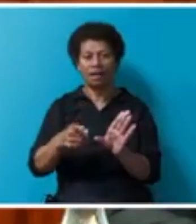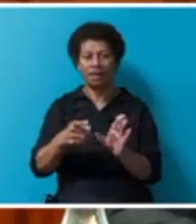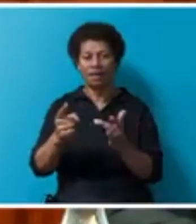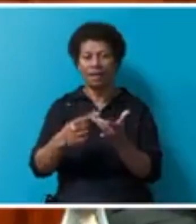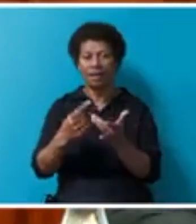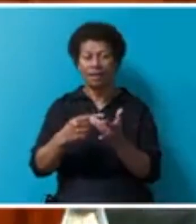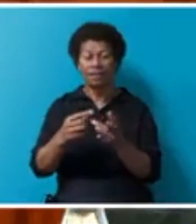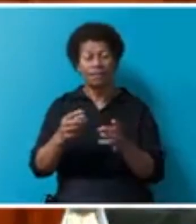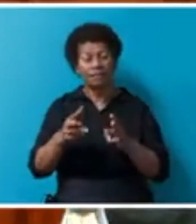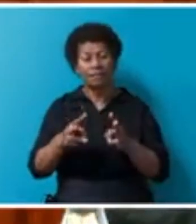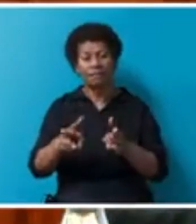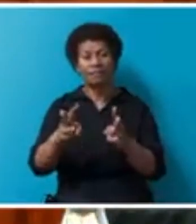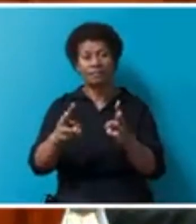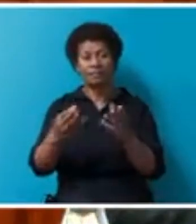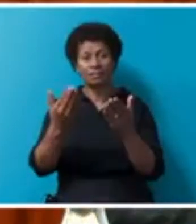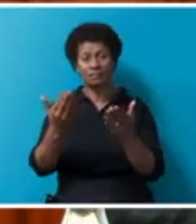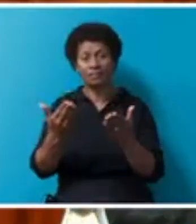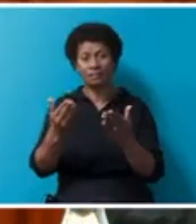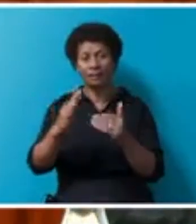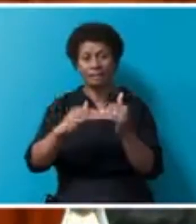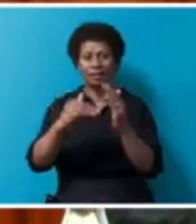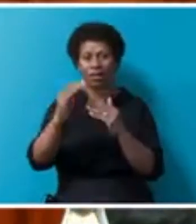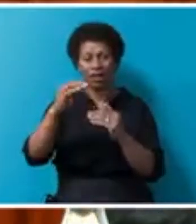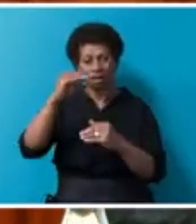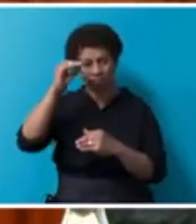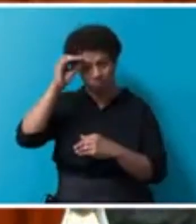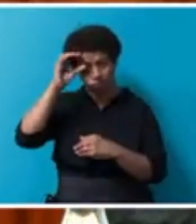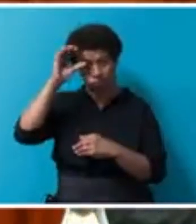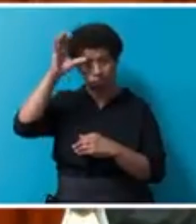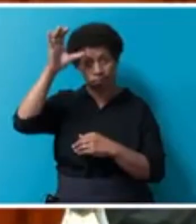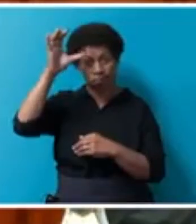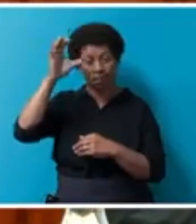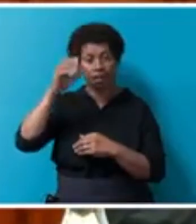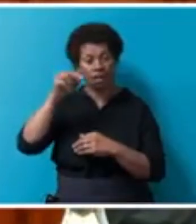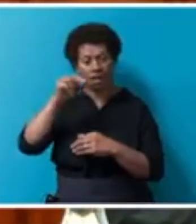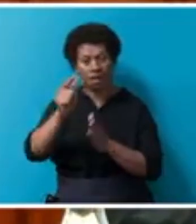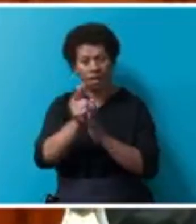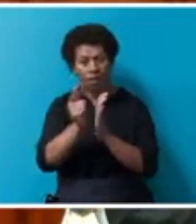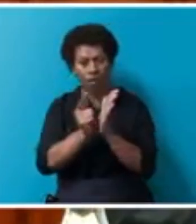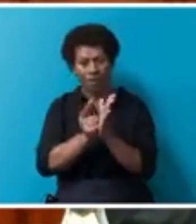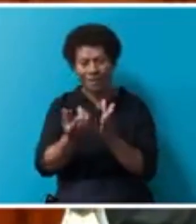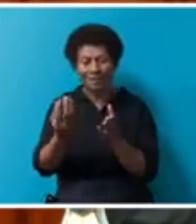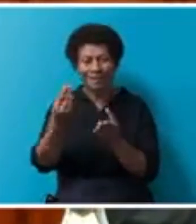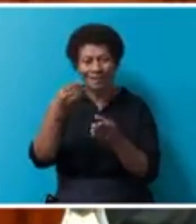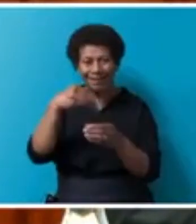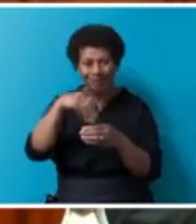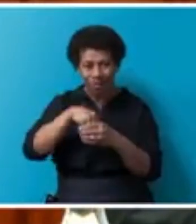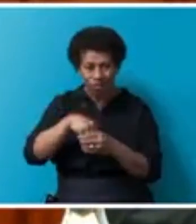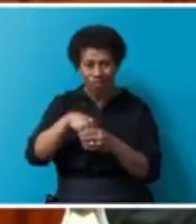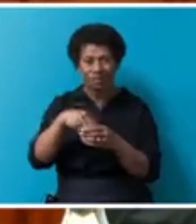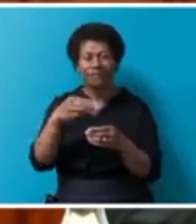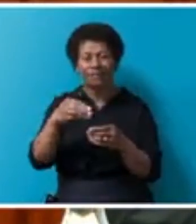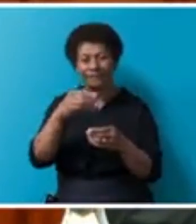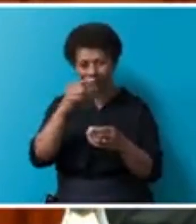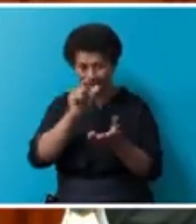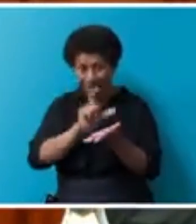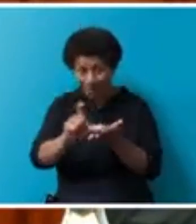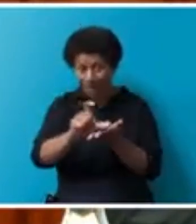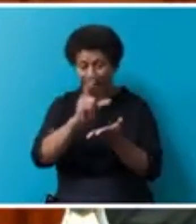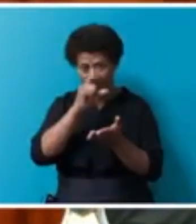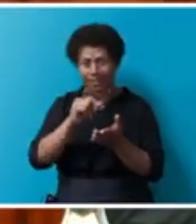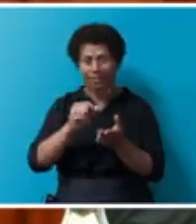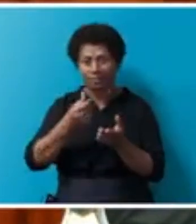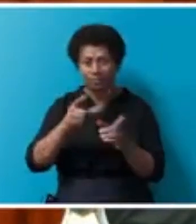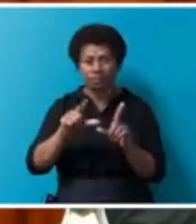regional solidarity and building a capacity to produce laws that are inclusive, clear, and enforceable.